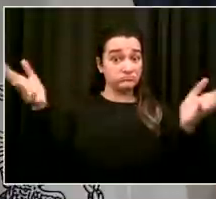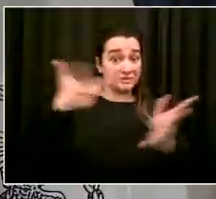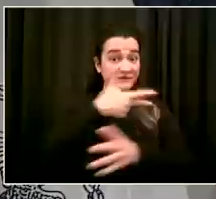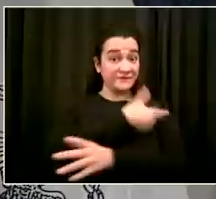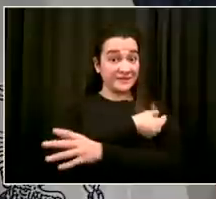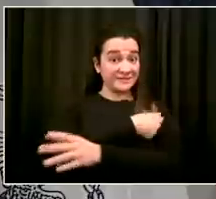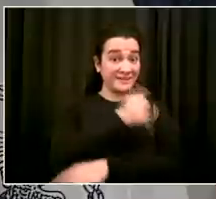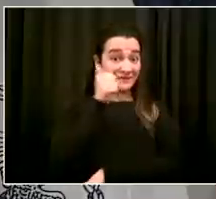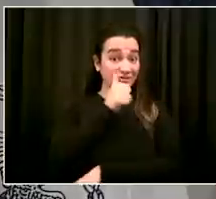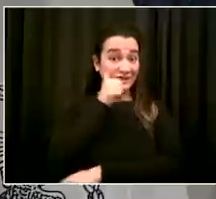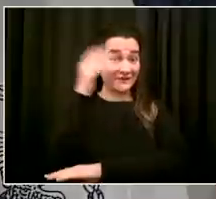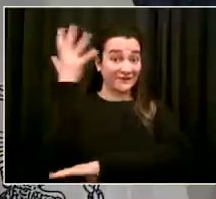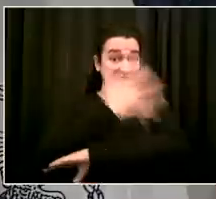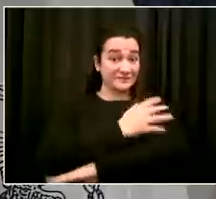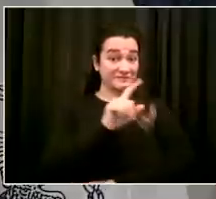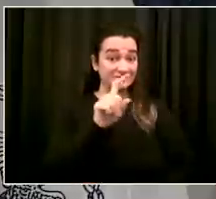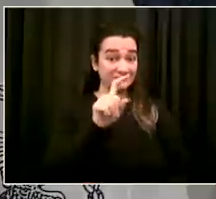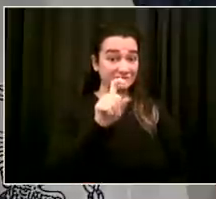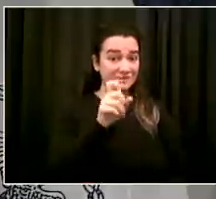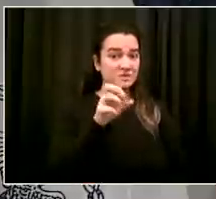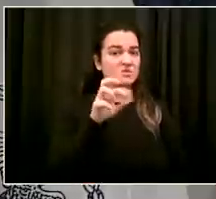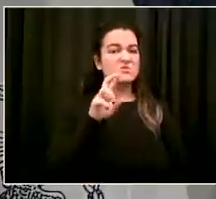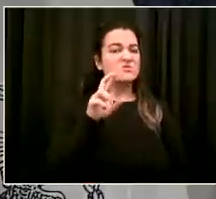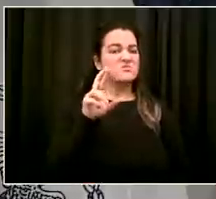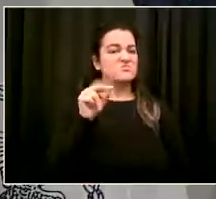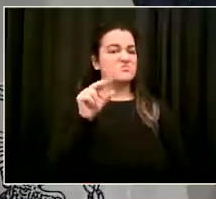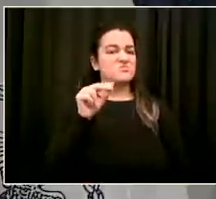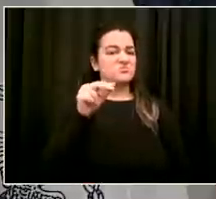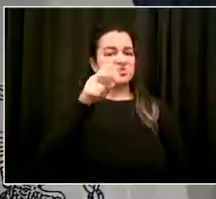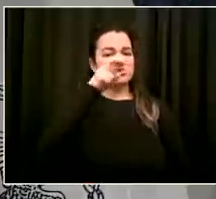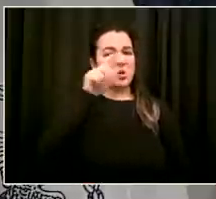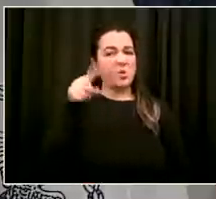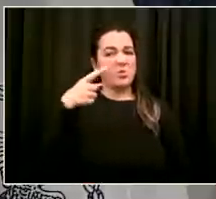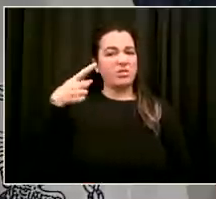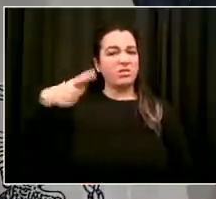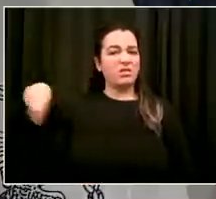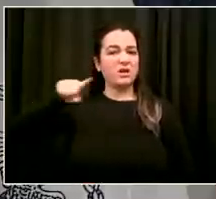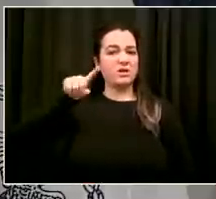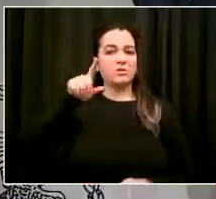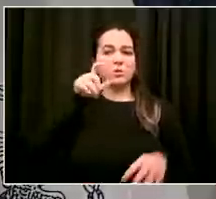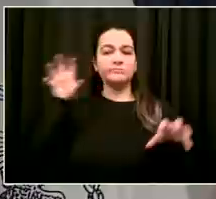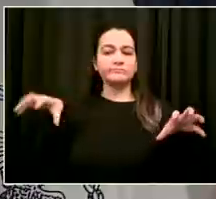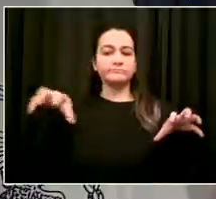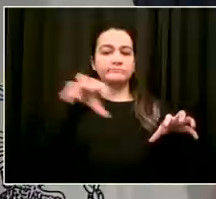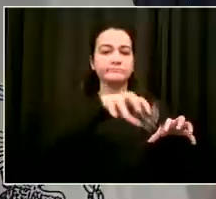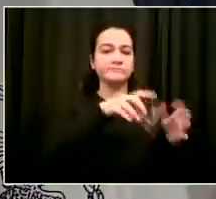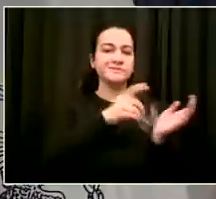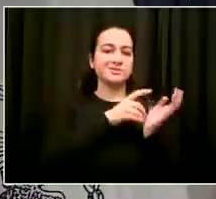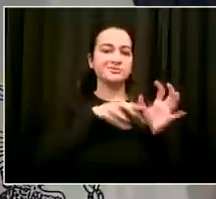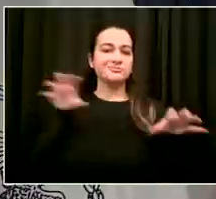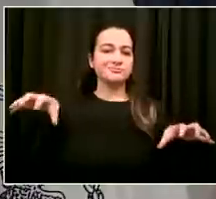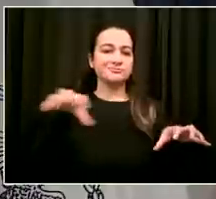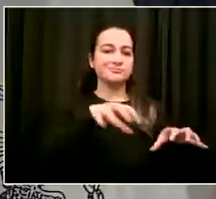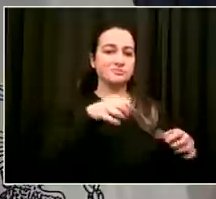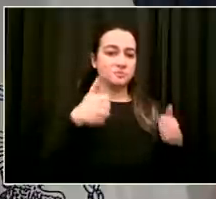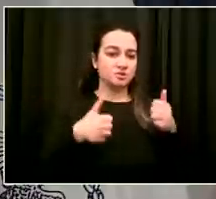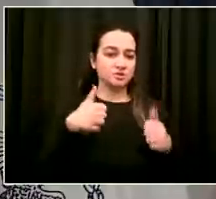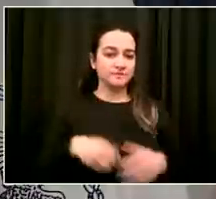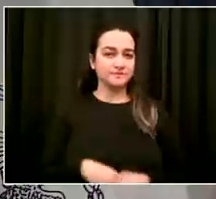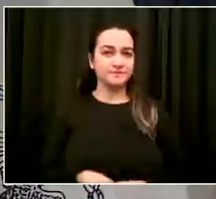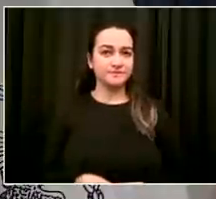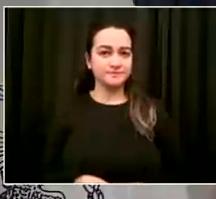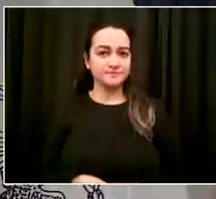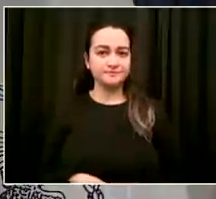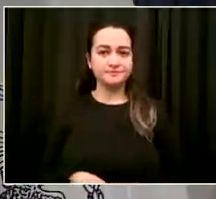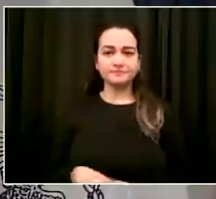right time. Look, I remain hopeful that we are going to be able to bring a lot more kids back in the course of